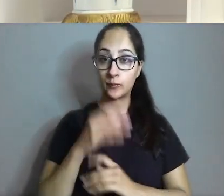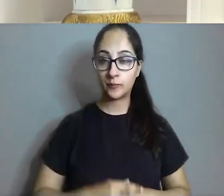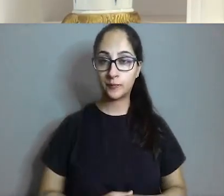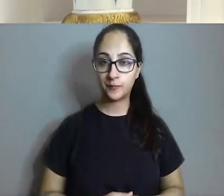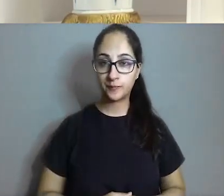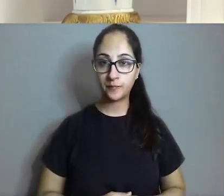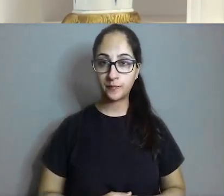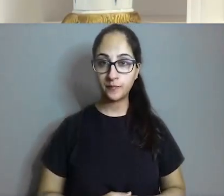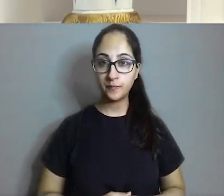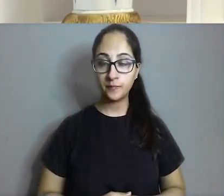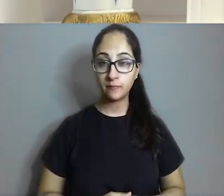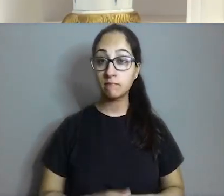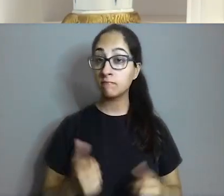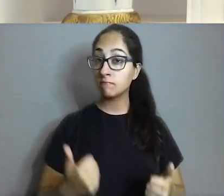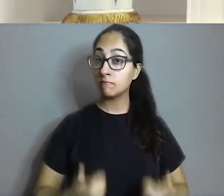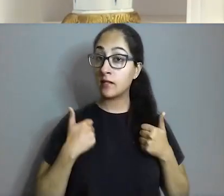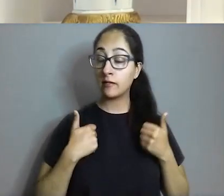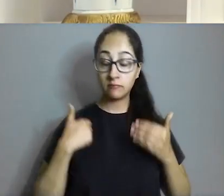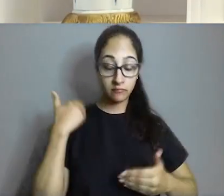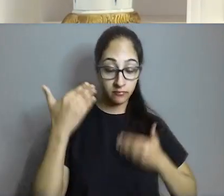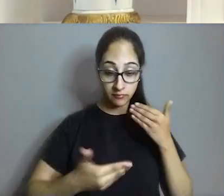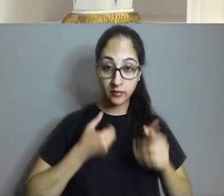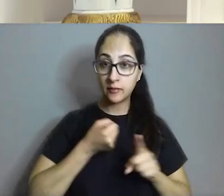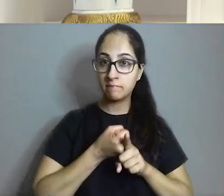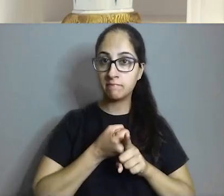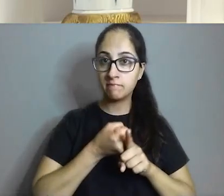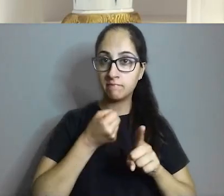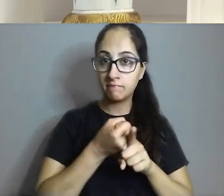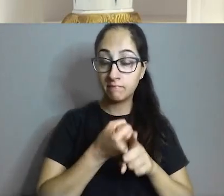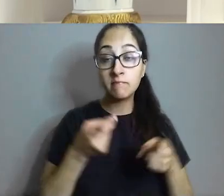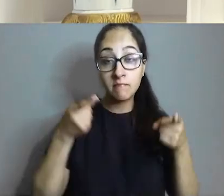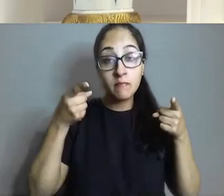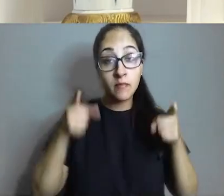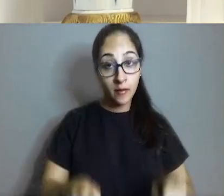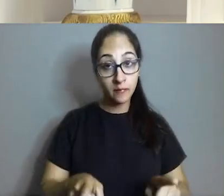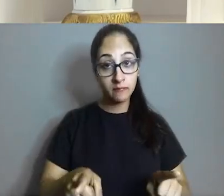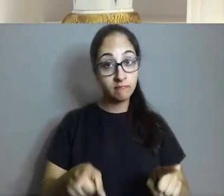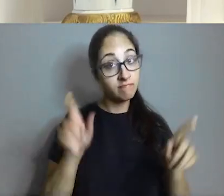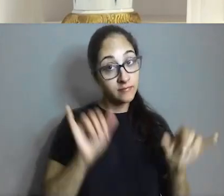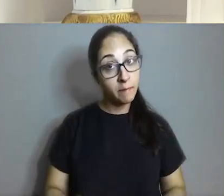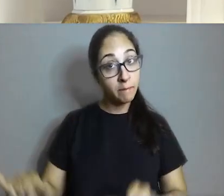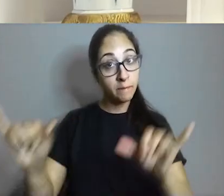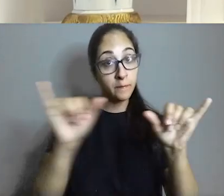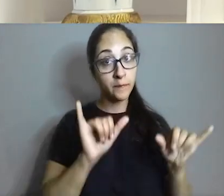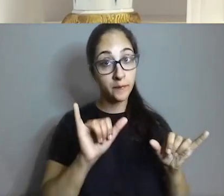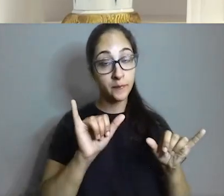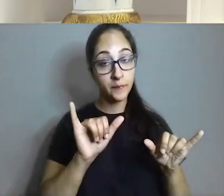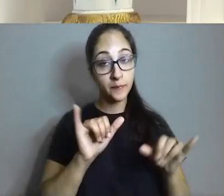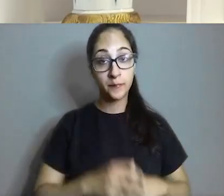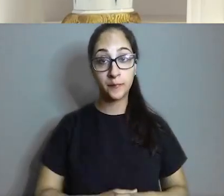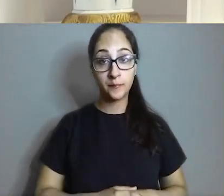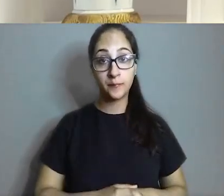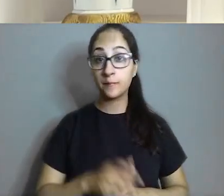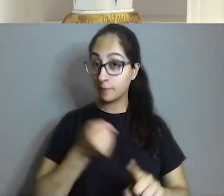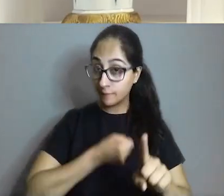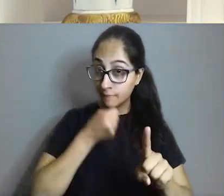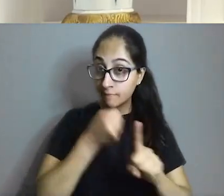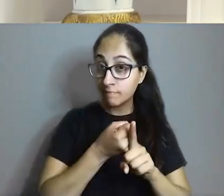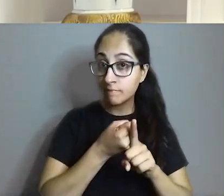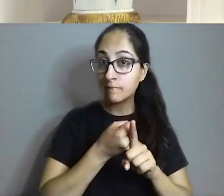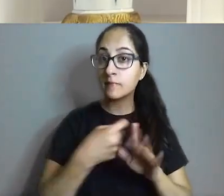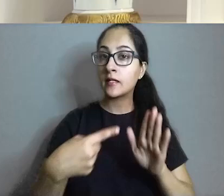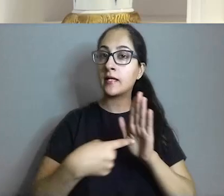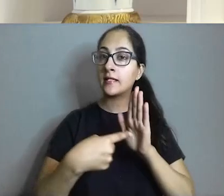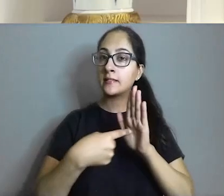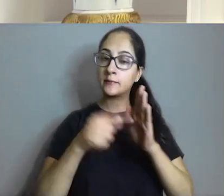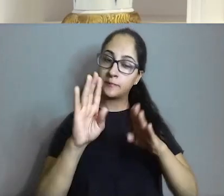the recognition that through life, each one of us will meet unforeseen obstacles. We will face